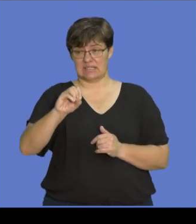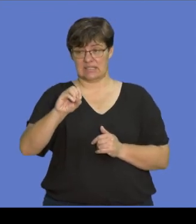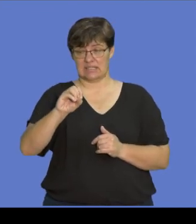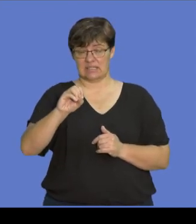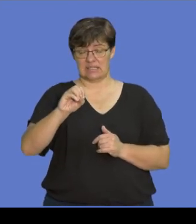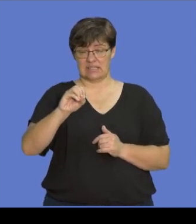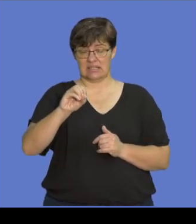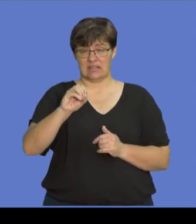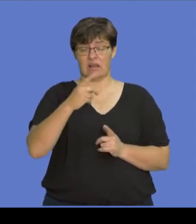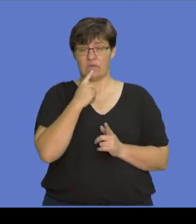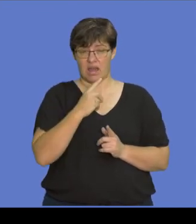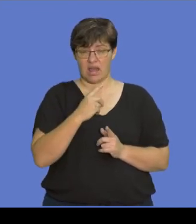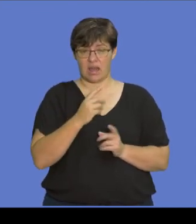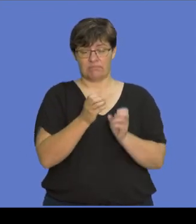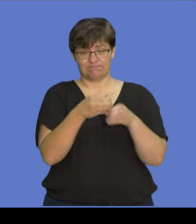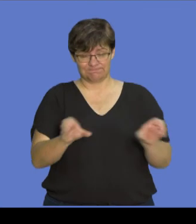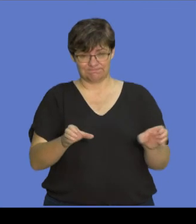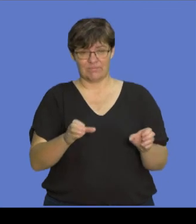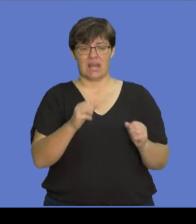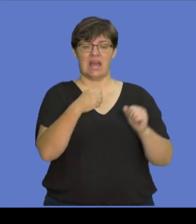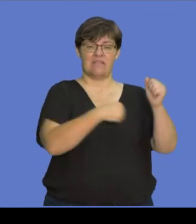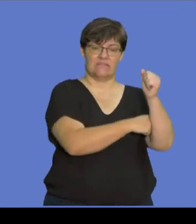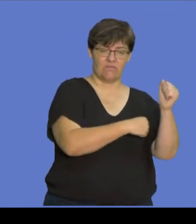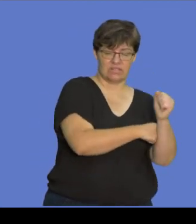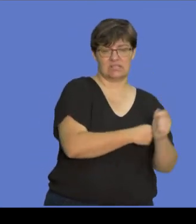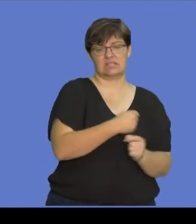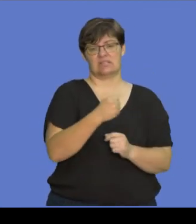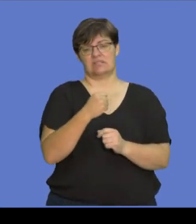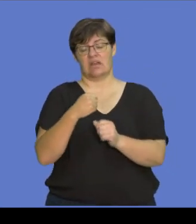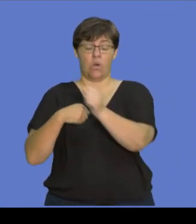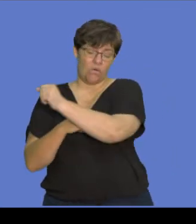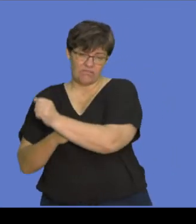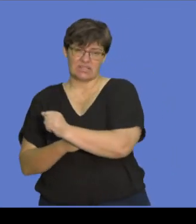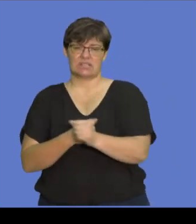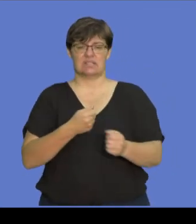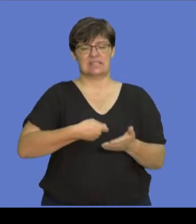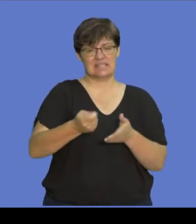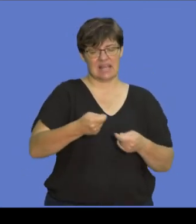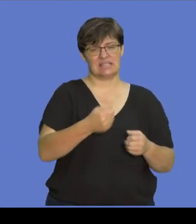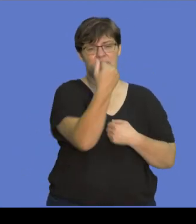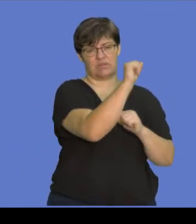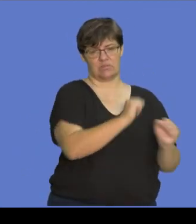be split up with the factory, the office, and the sales department in a ratio